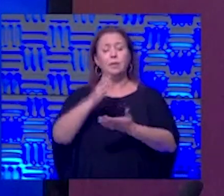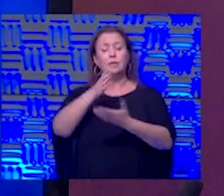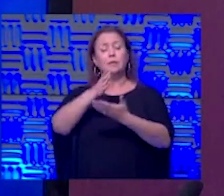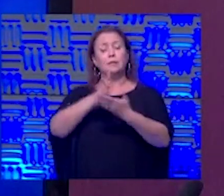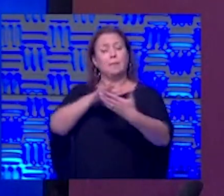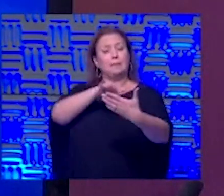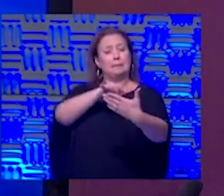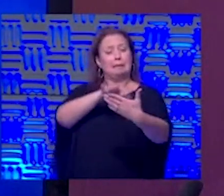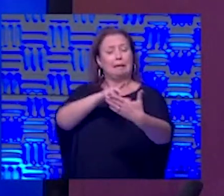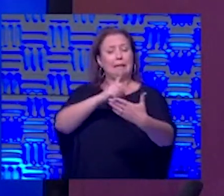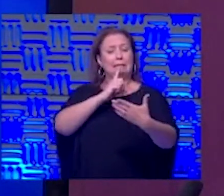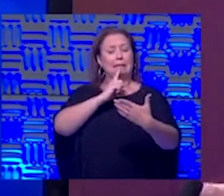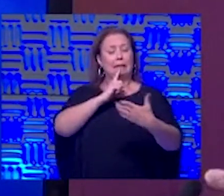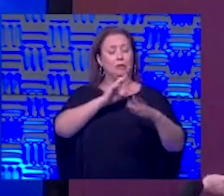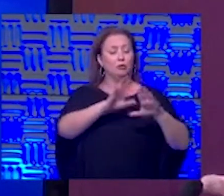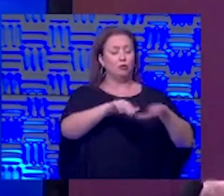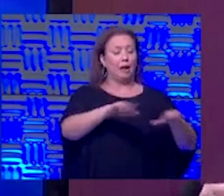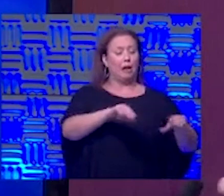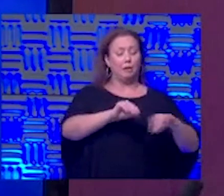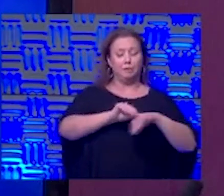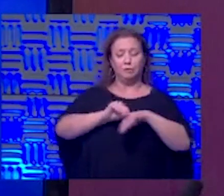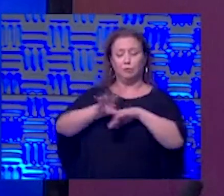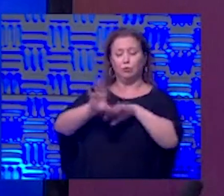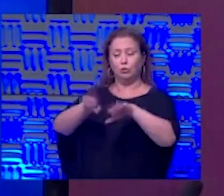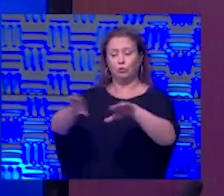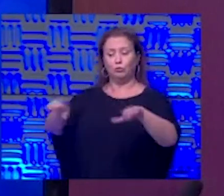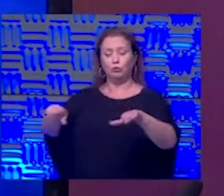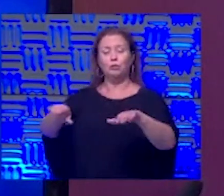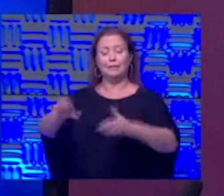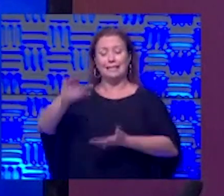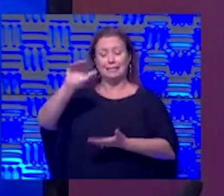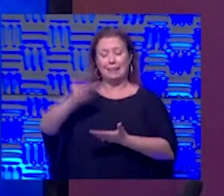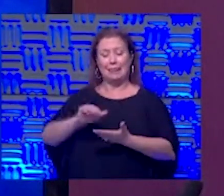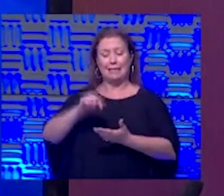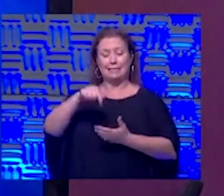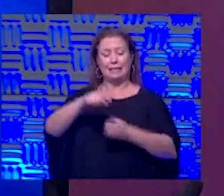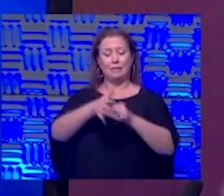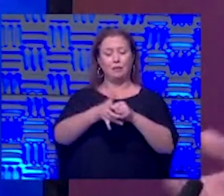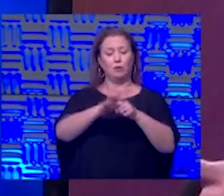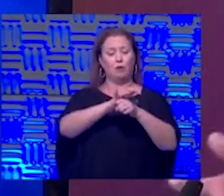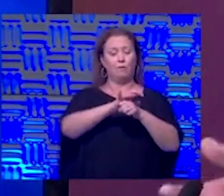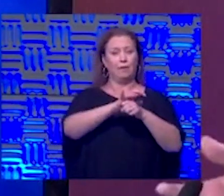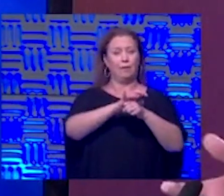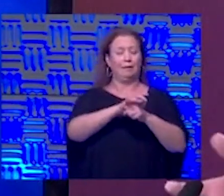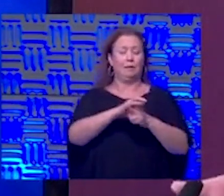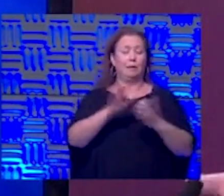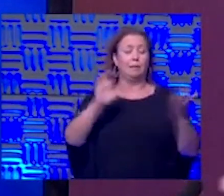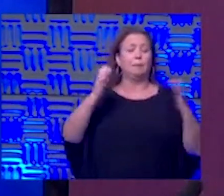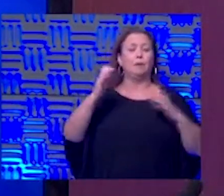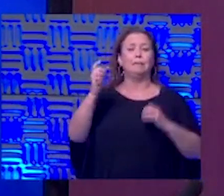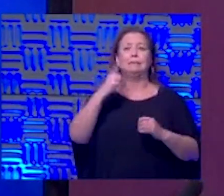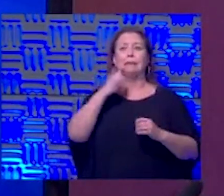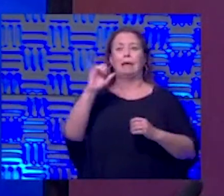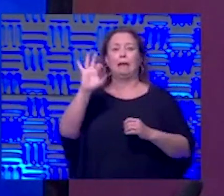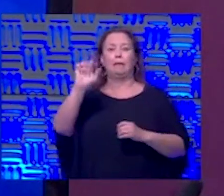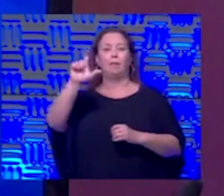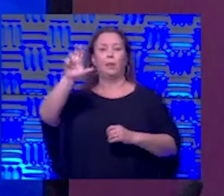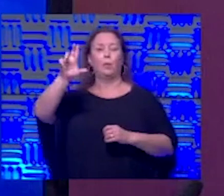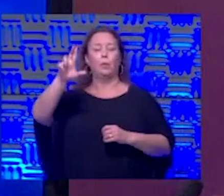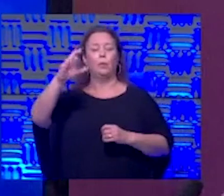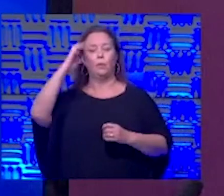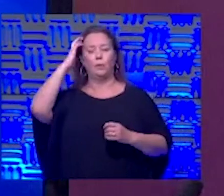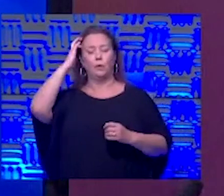to suggest that child-to-child transmission is less in this disease than it is in, say, influenza. But we don't